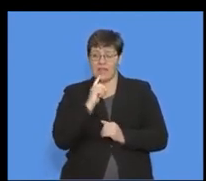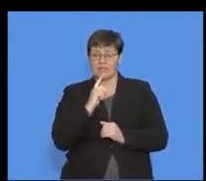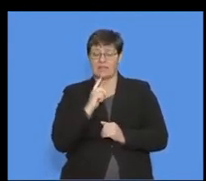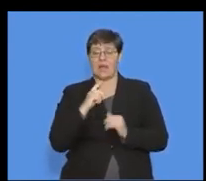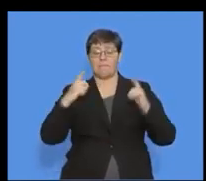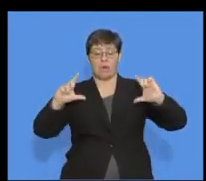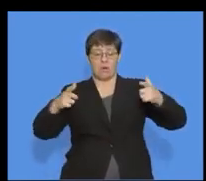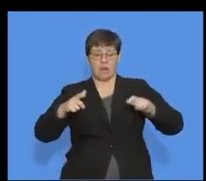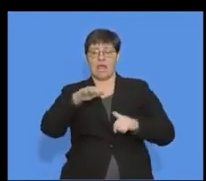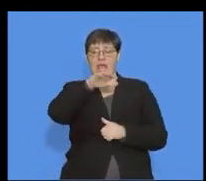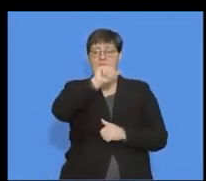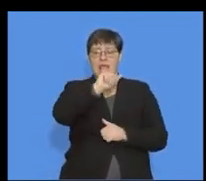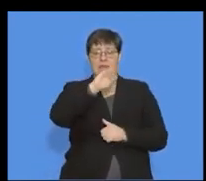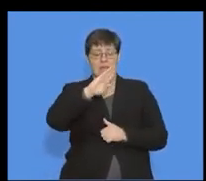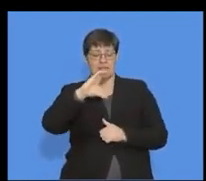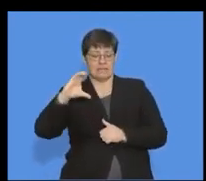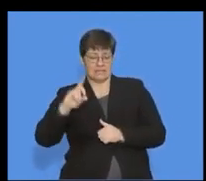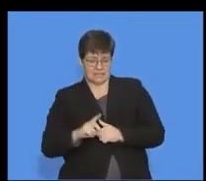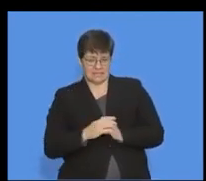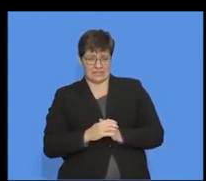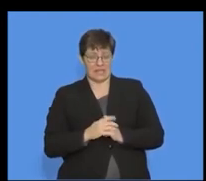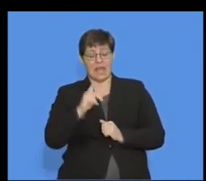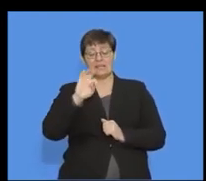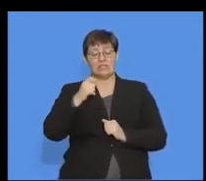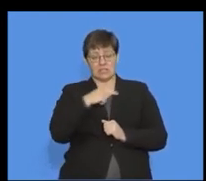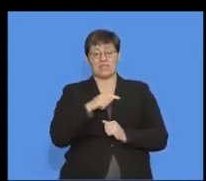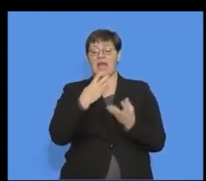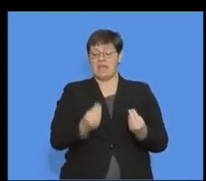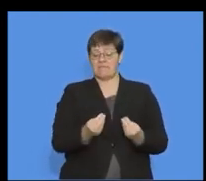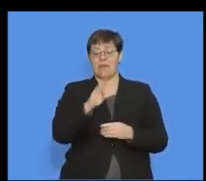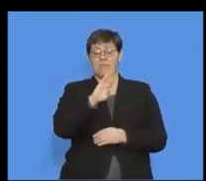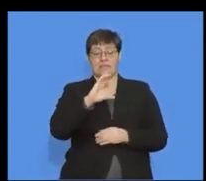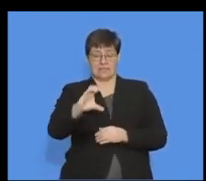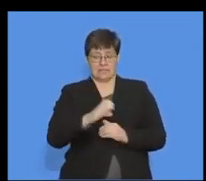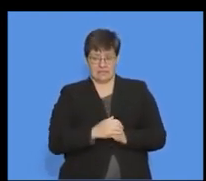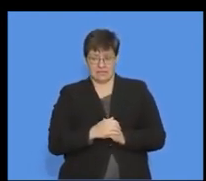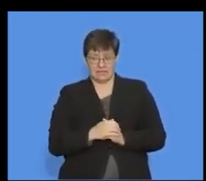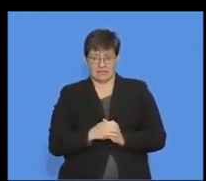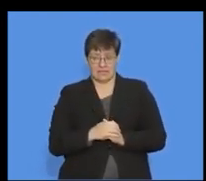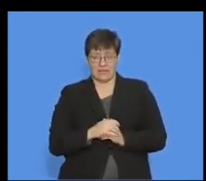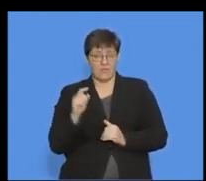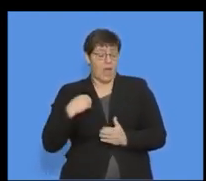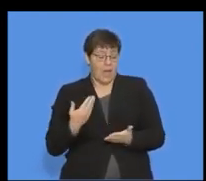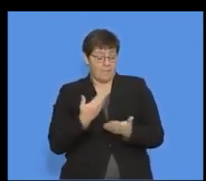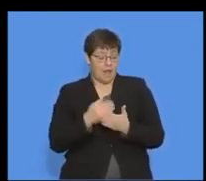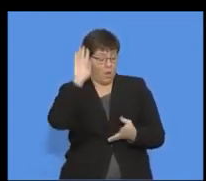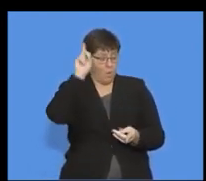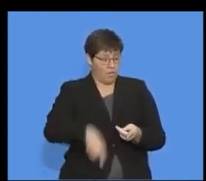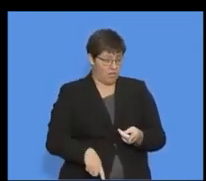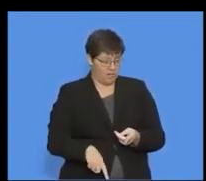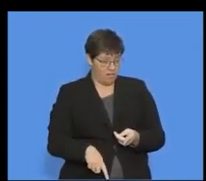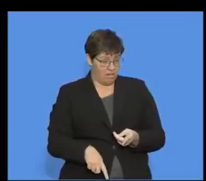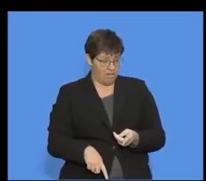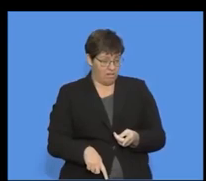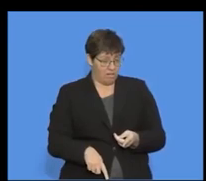is a parallelogram ABCD. We have a tangent there, which is BC. Now, if we apply all of